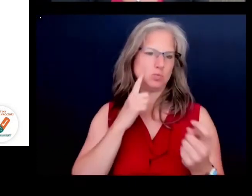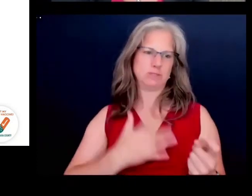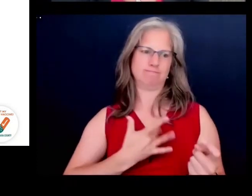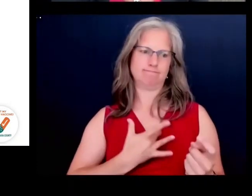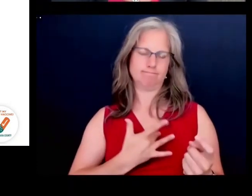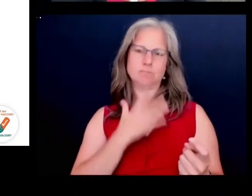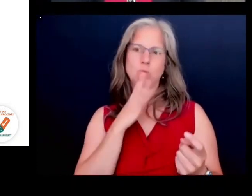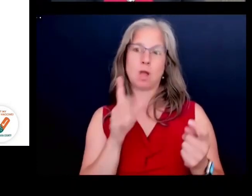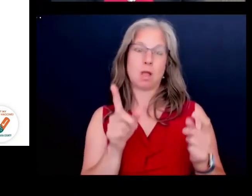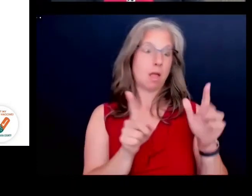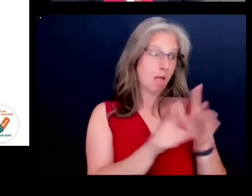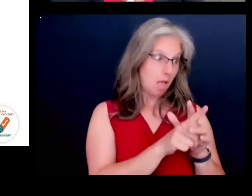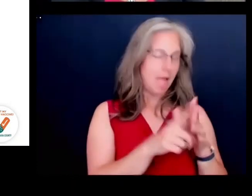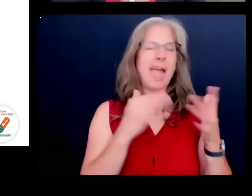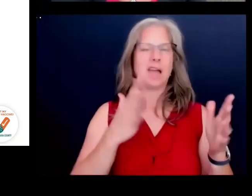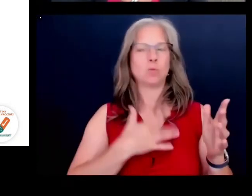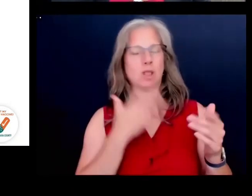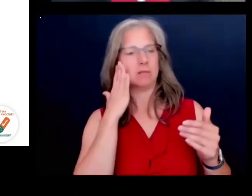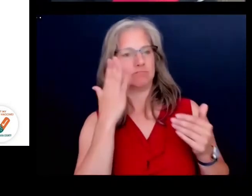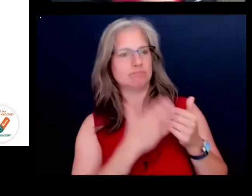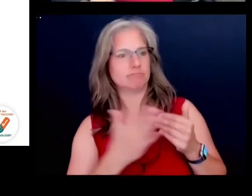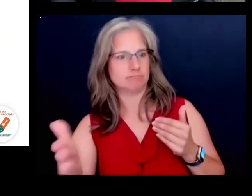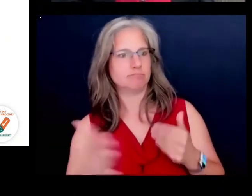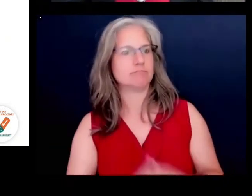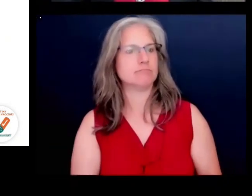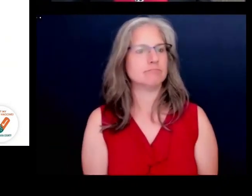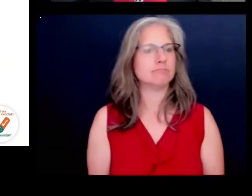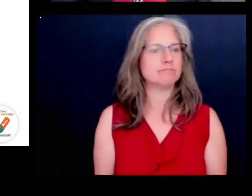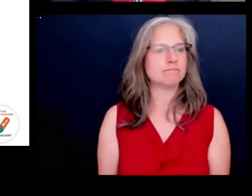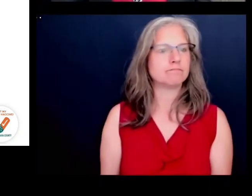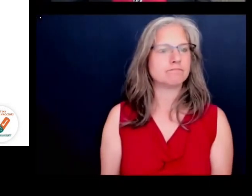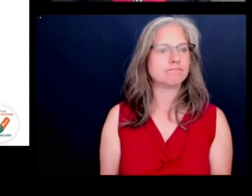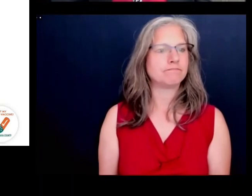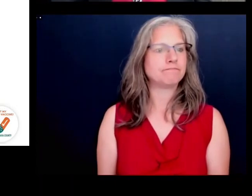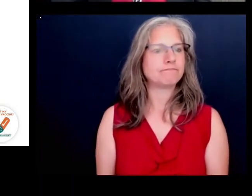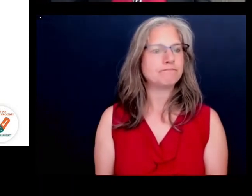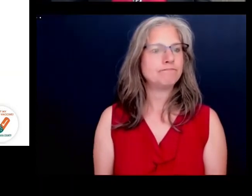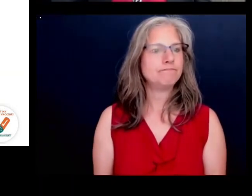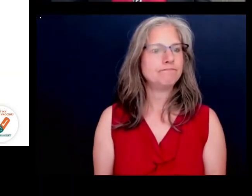of the questions that have come forth.